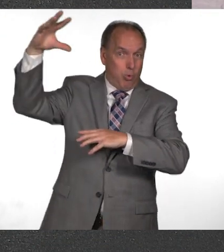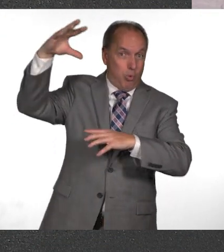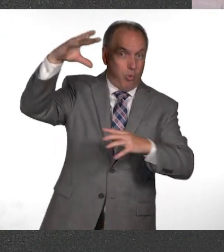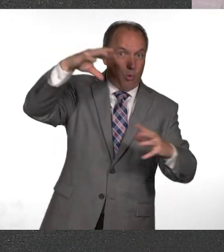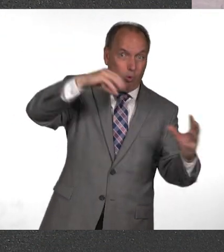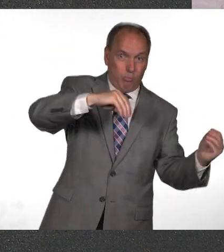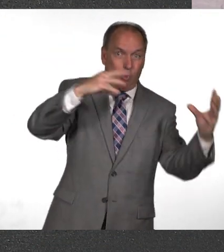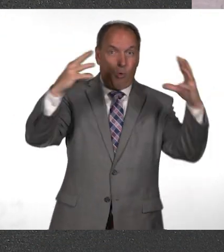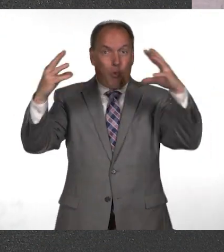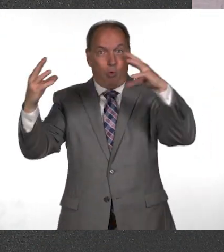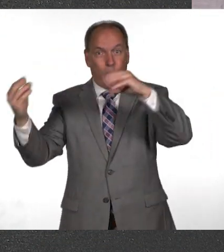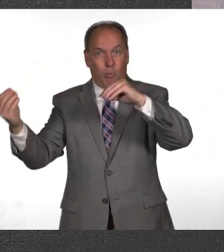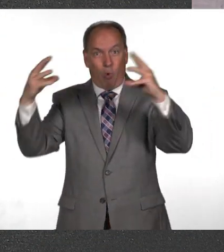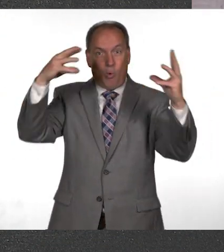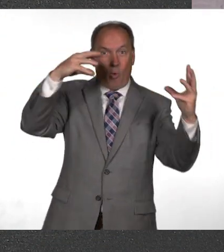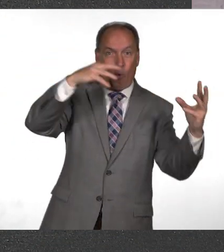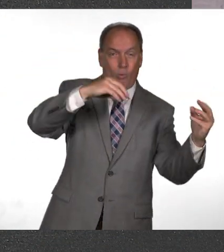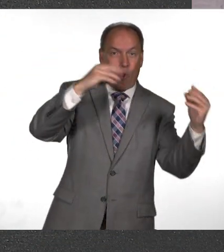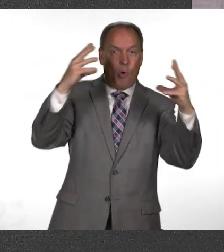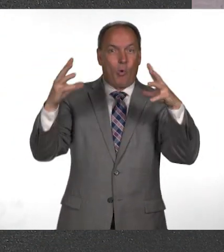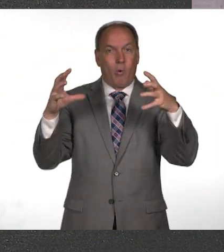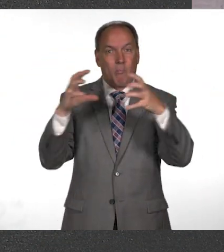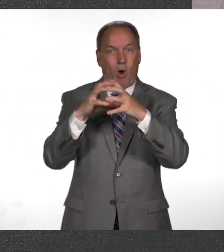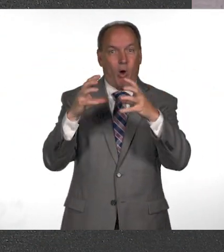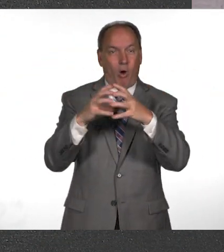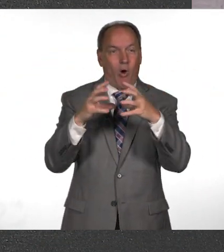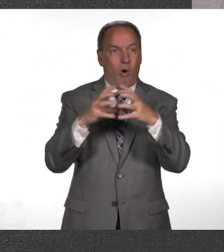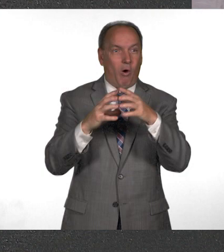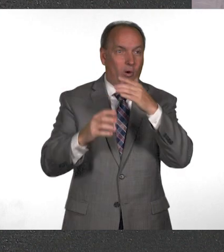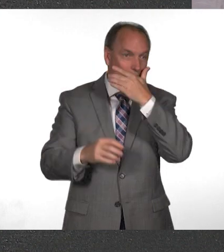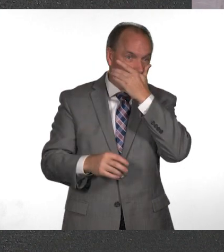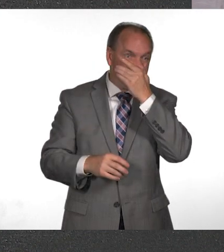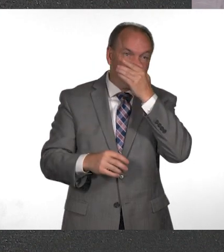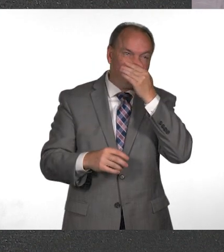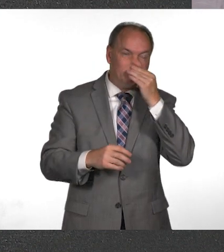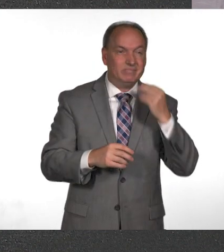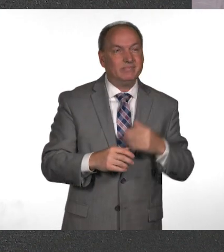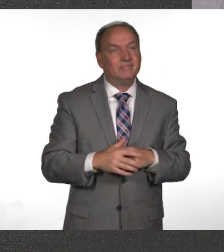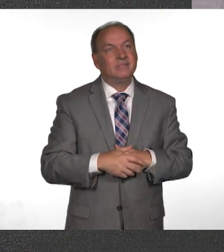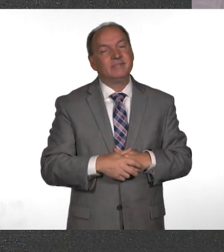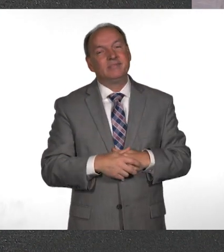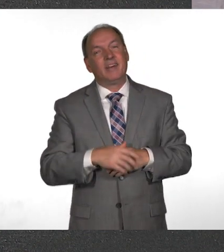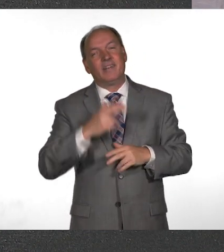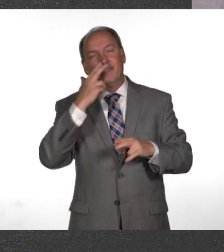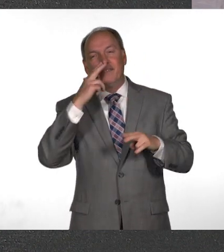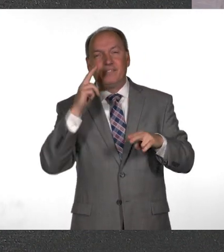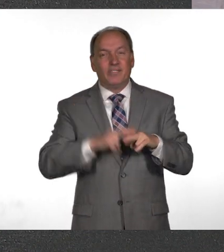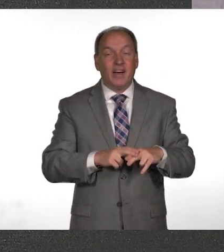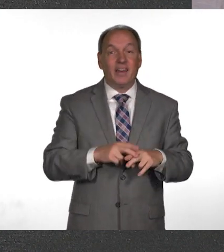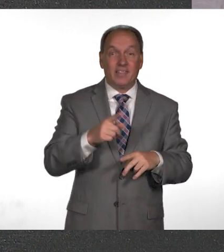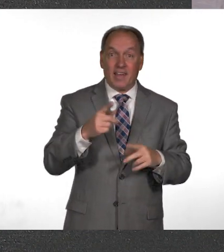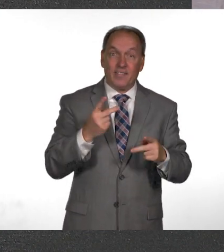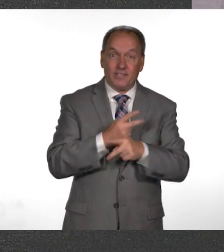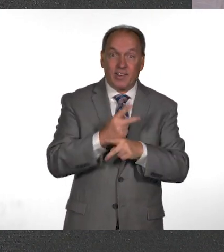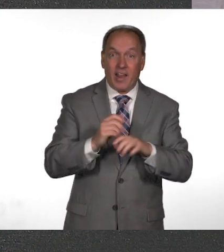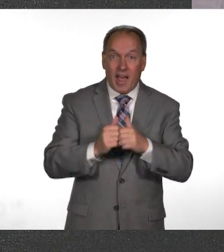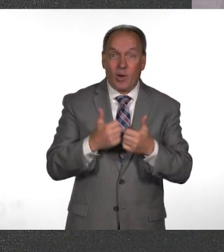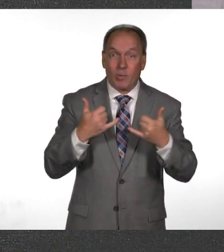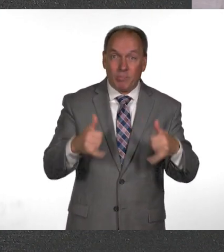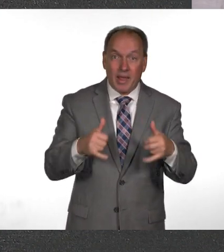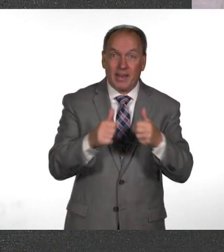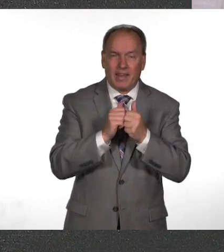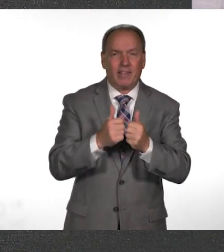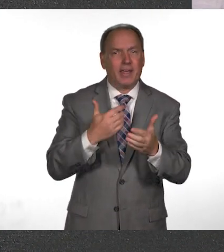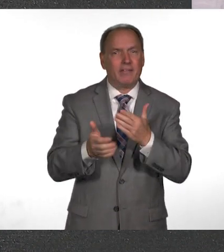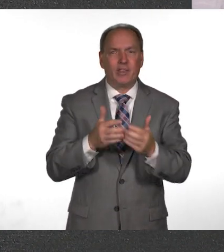they're making the ball go back and forth with Piggy. Oh my goodness, that looks so fun. They figured out a way to play together even